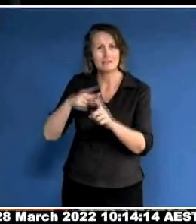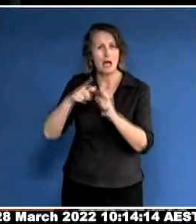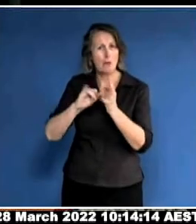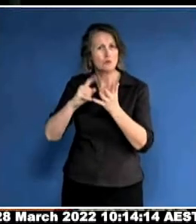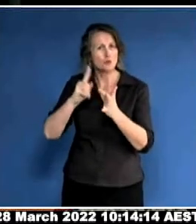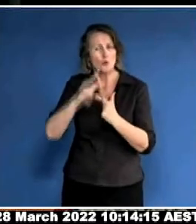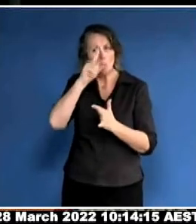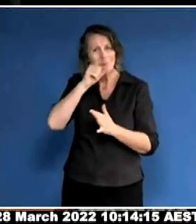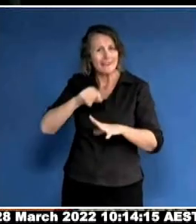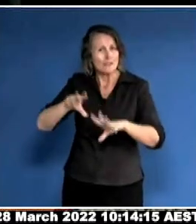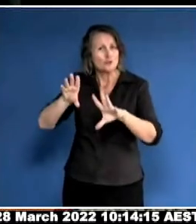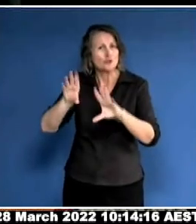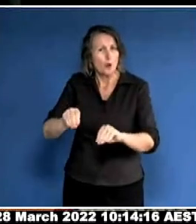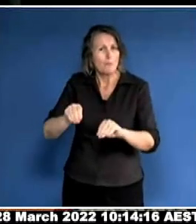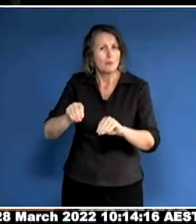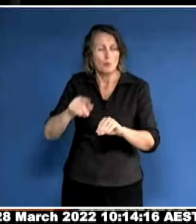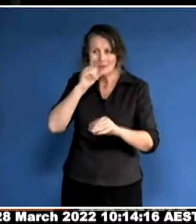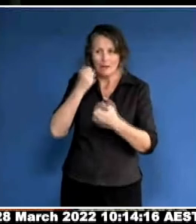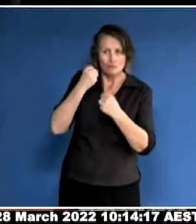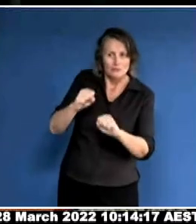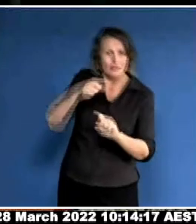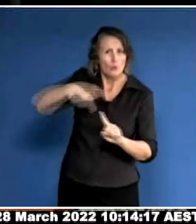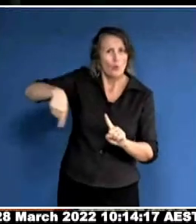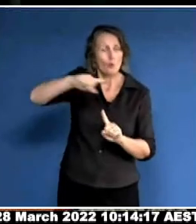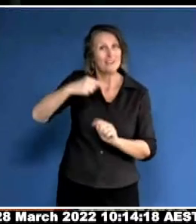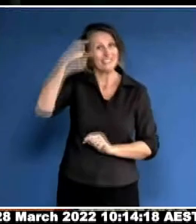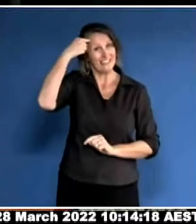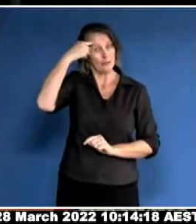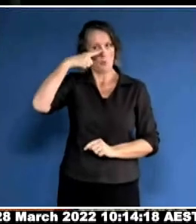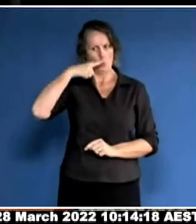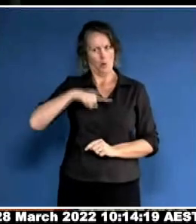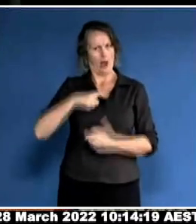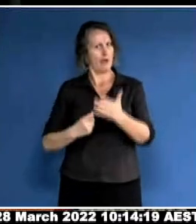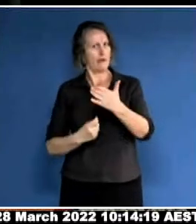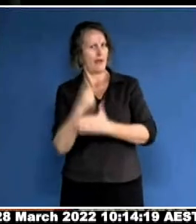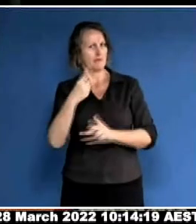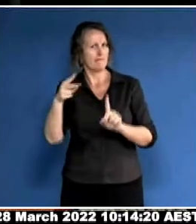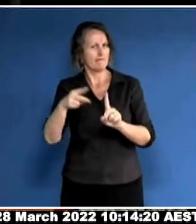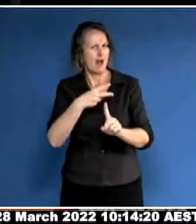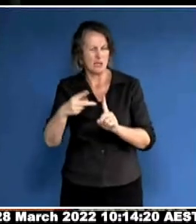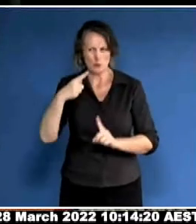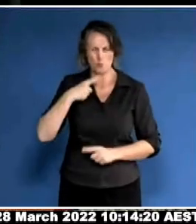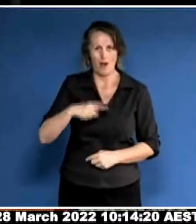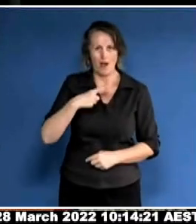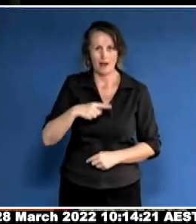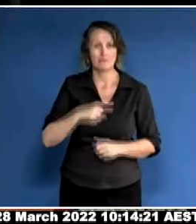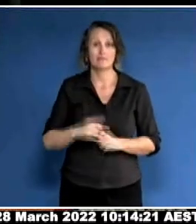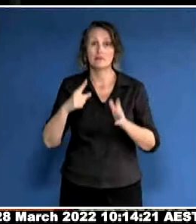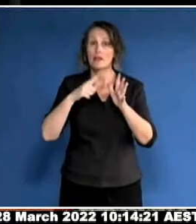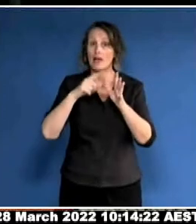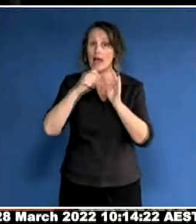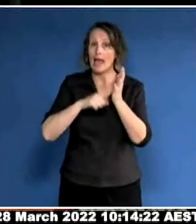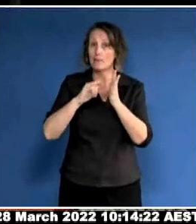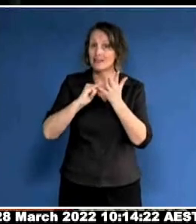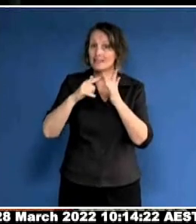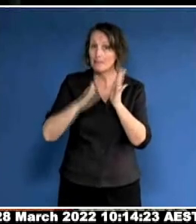a recognition of the drivers of violence. You will recall that ableism and gender inequality